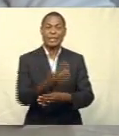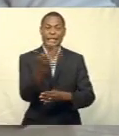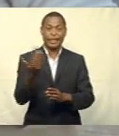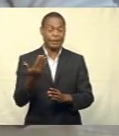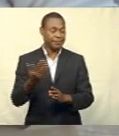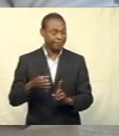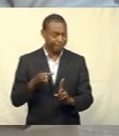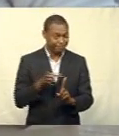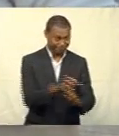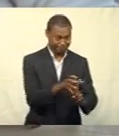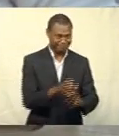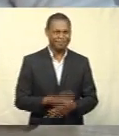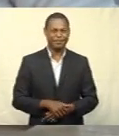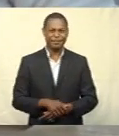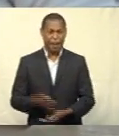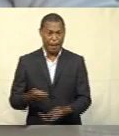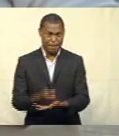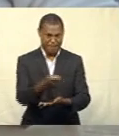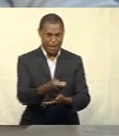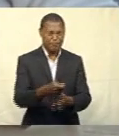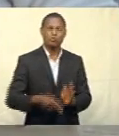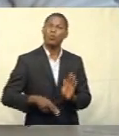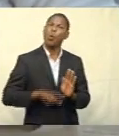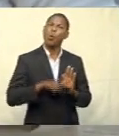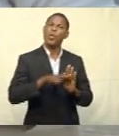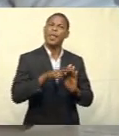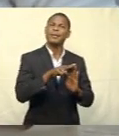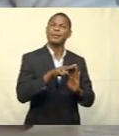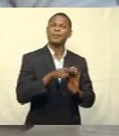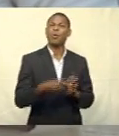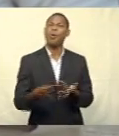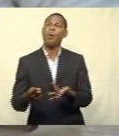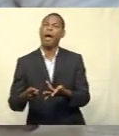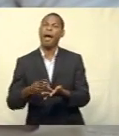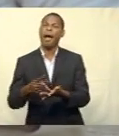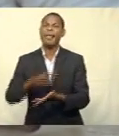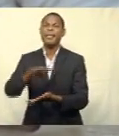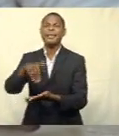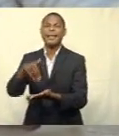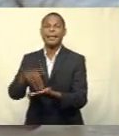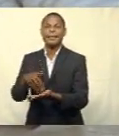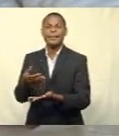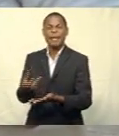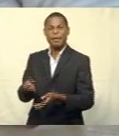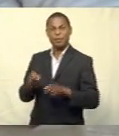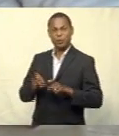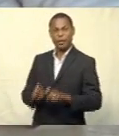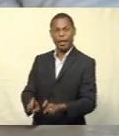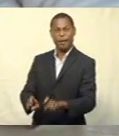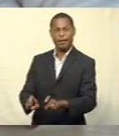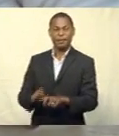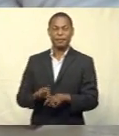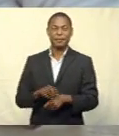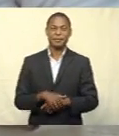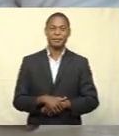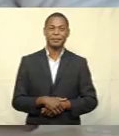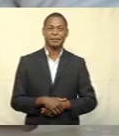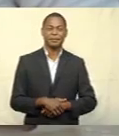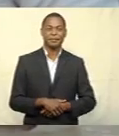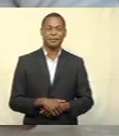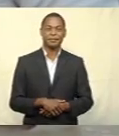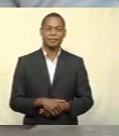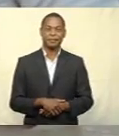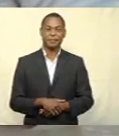charges are payable to the hotels or other quarantine facilities where they stay. Sainiani Boila,